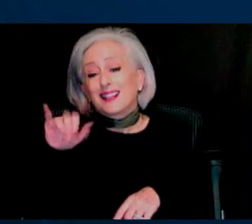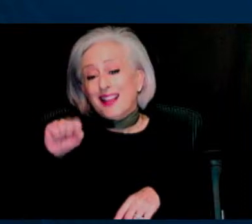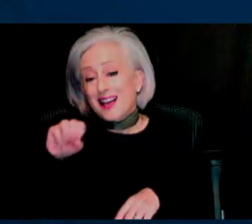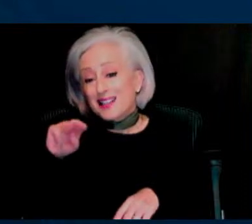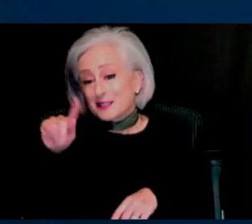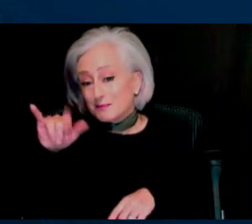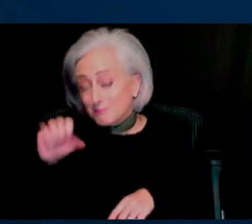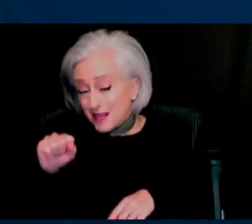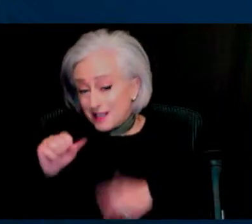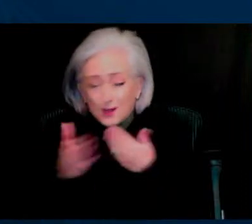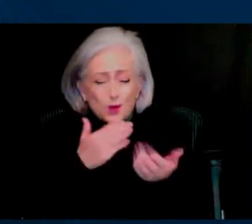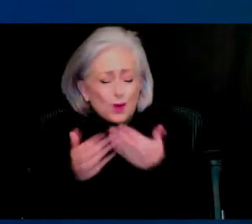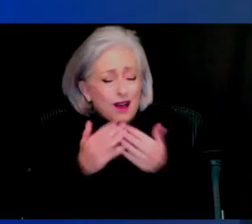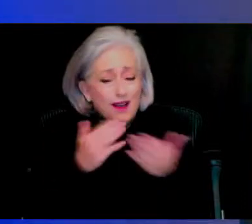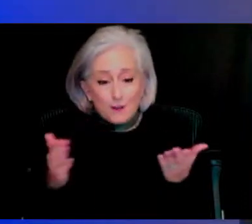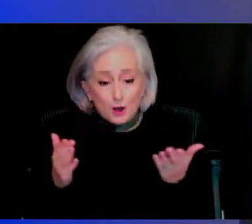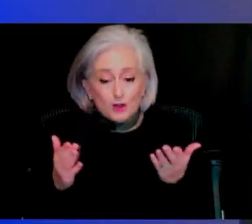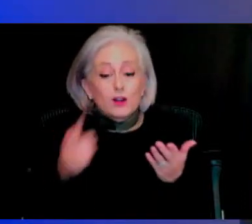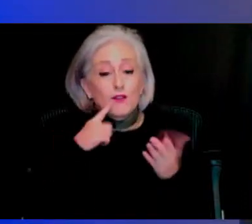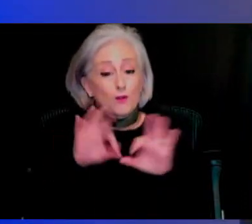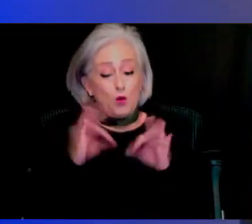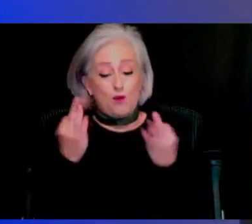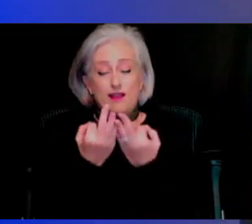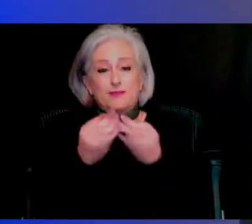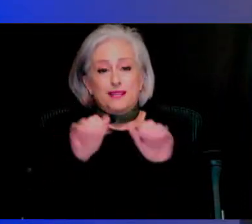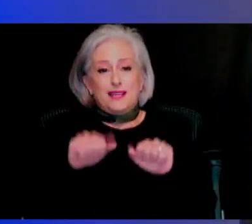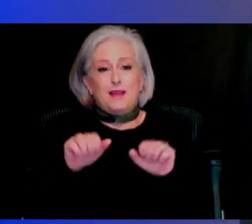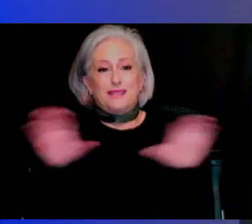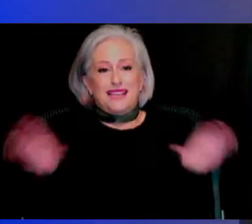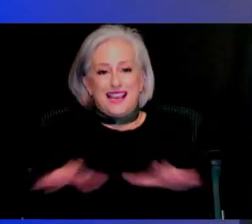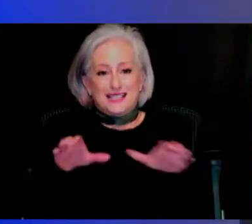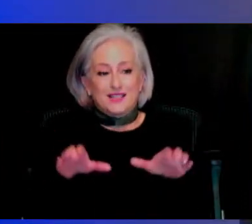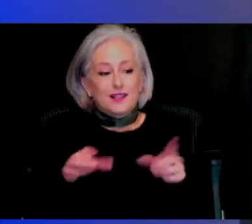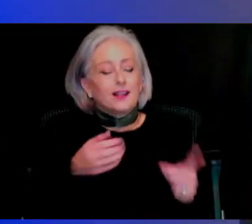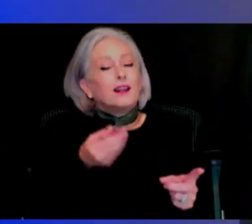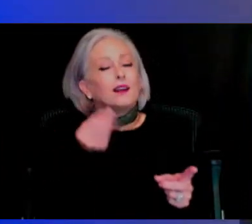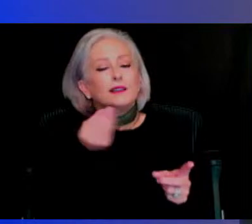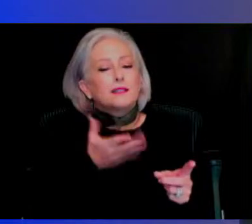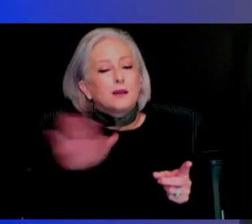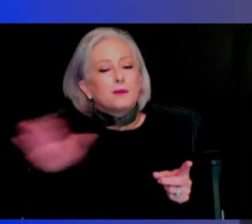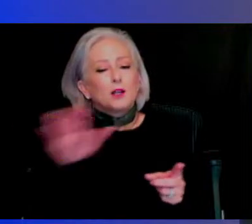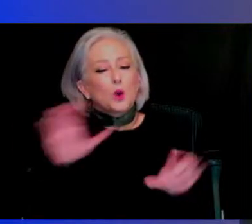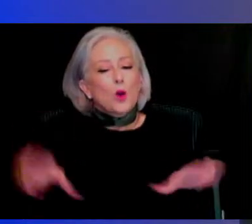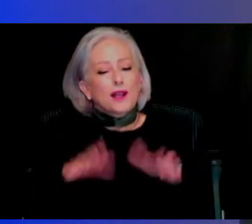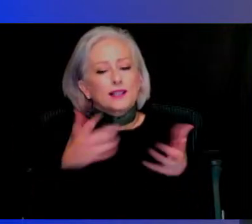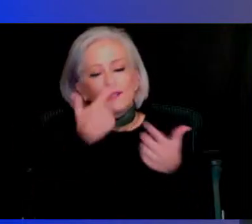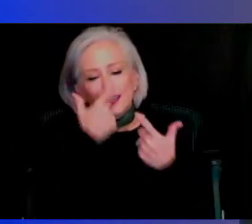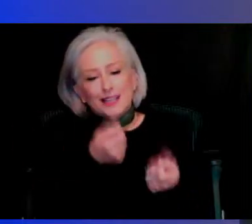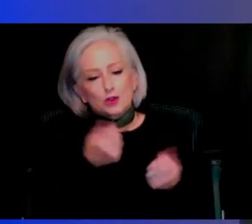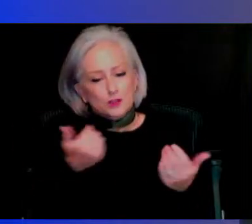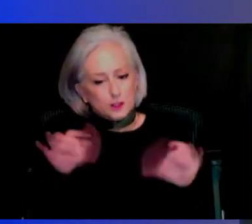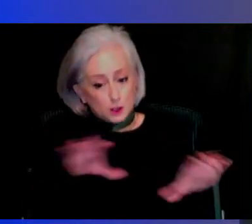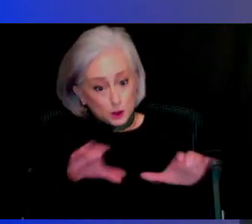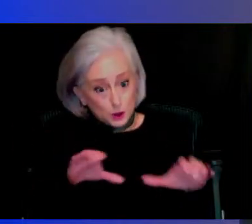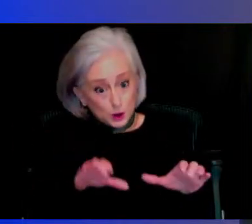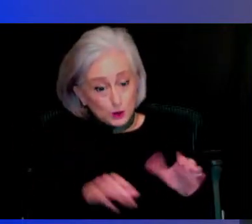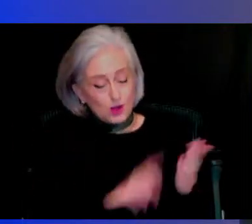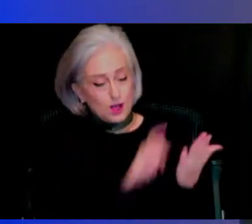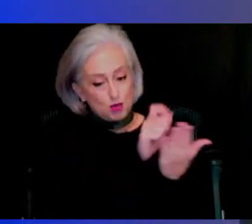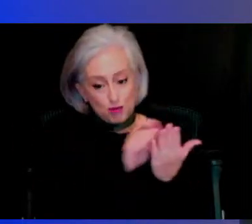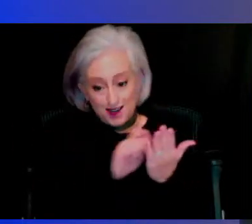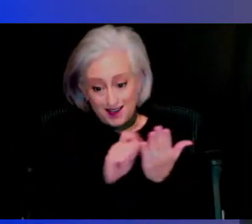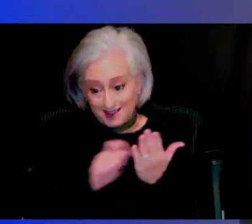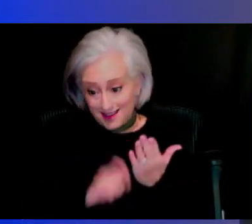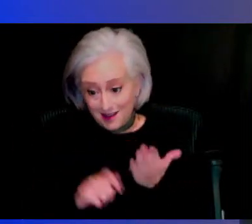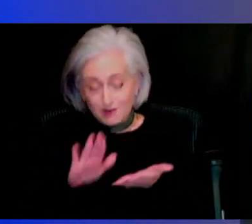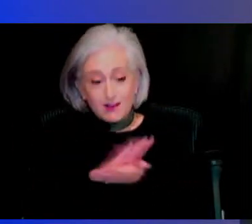for families, it could be activities. So what are activities that everyone's interested in doing? And each member of that family gets to write down some options. You